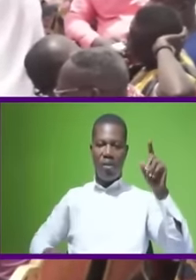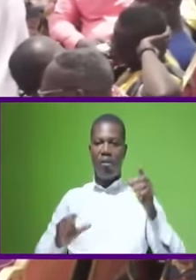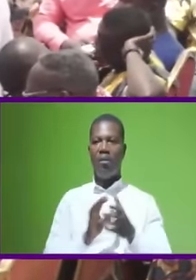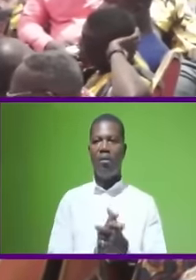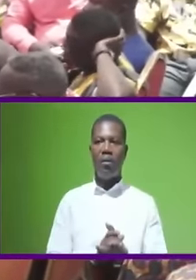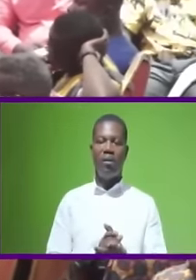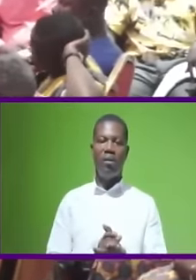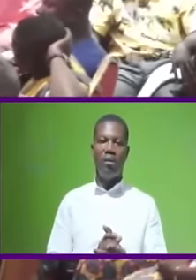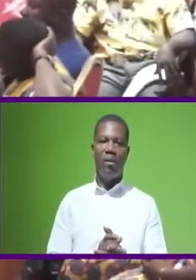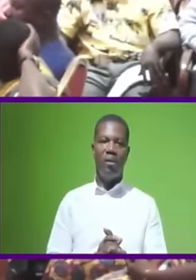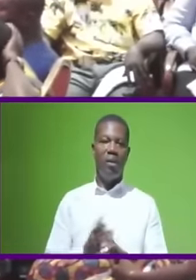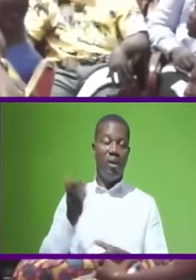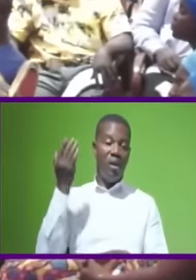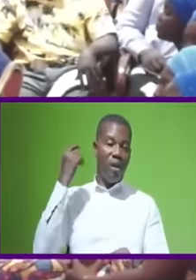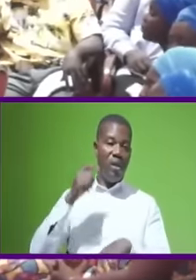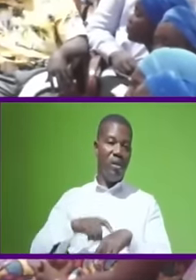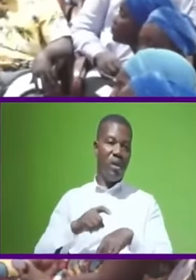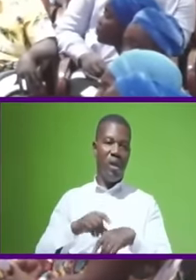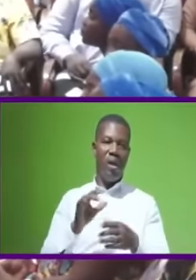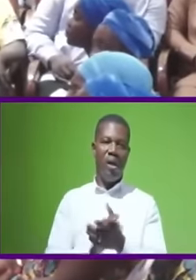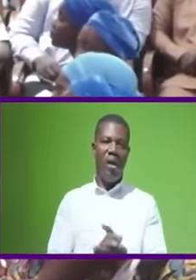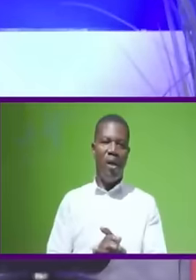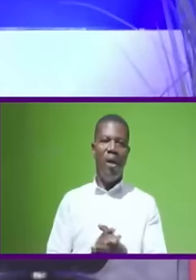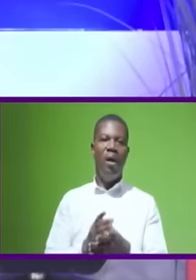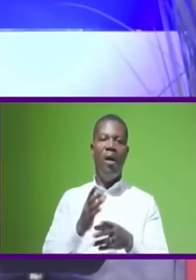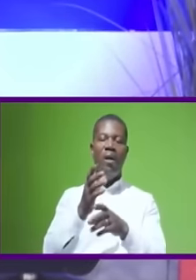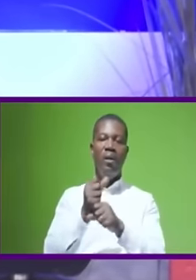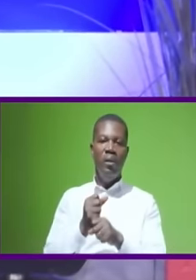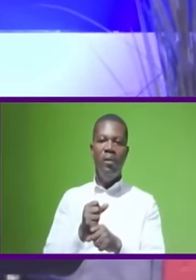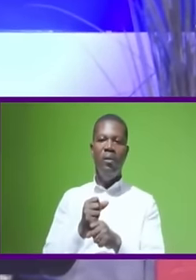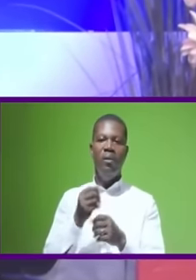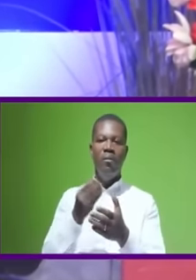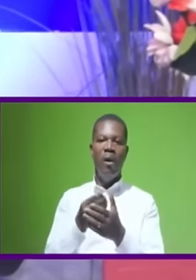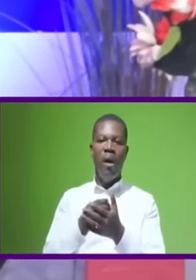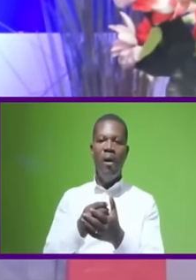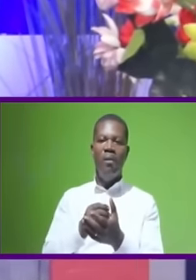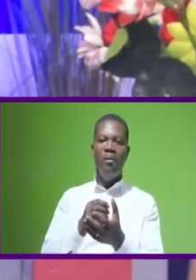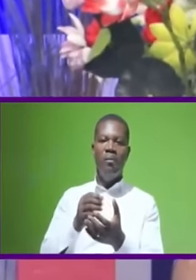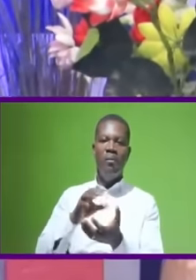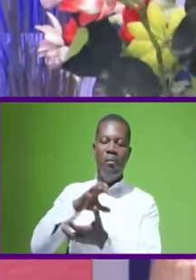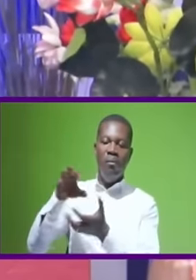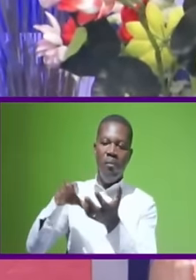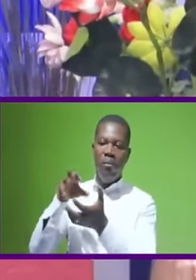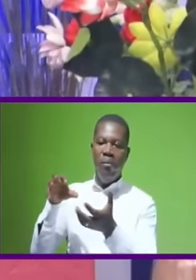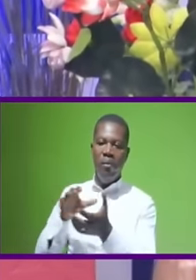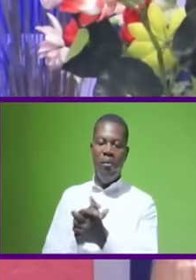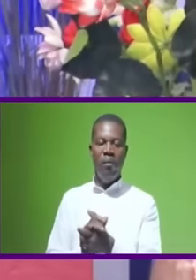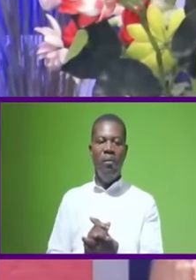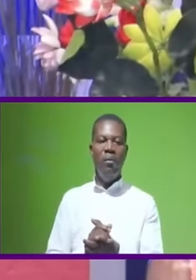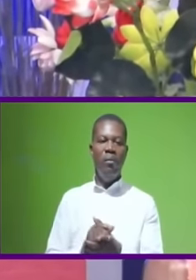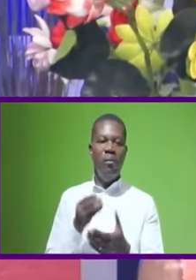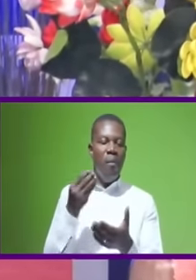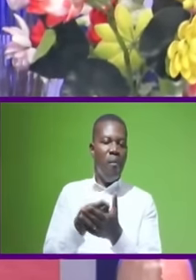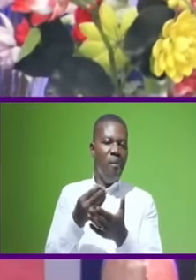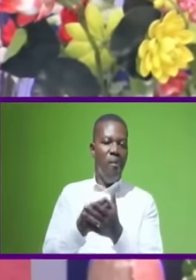no, this or give me a confrani sikem. Wonderful. Yadi ayemo yen a freskem.